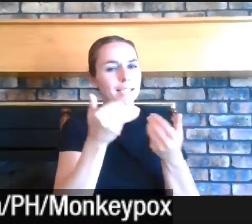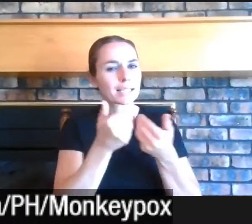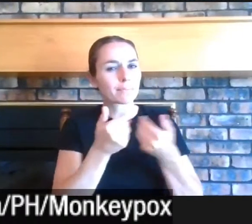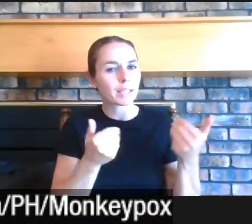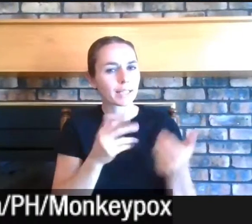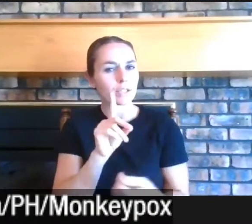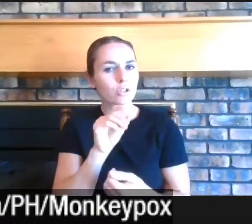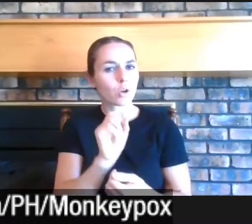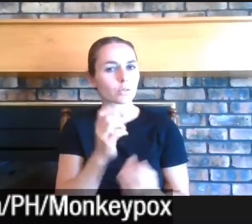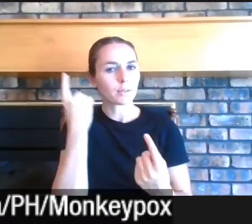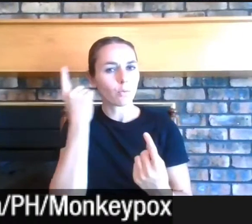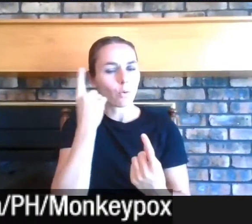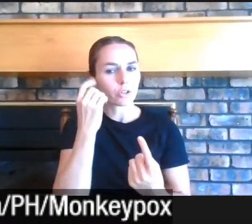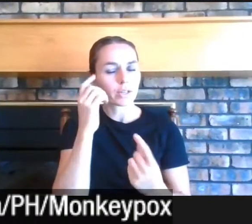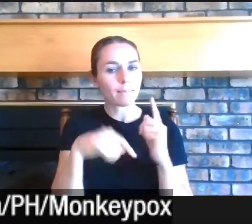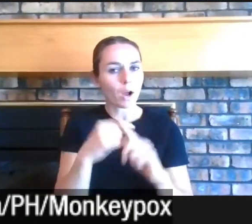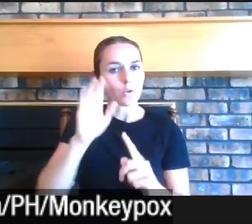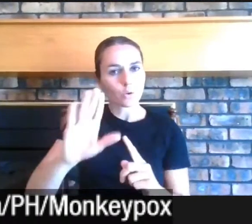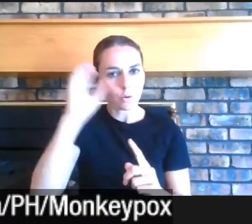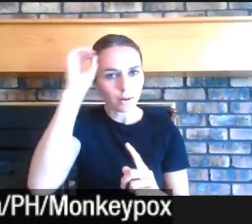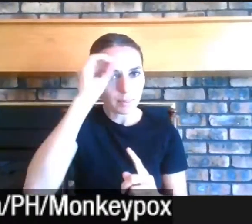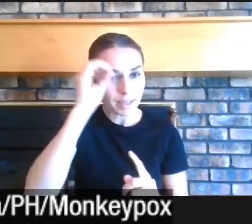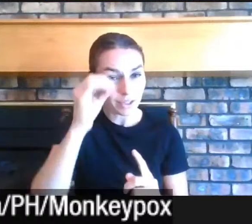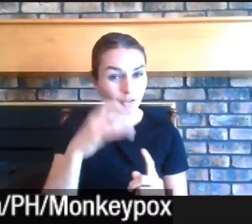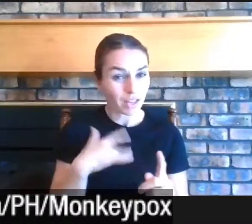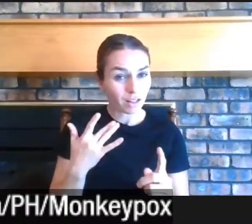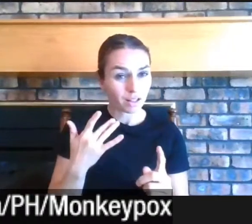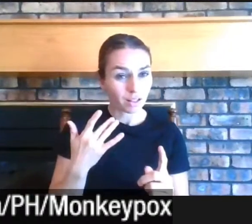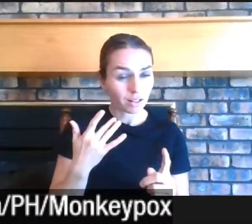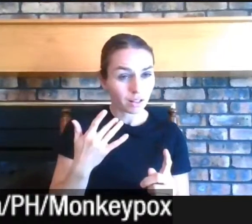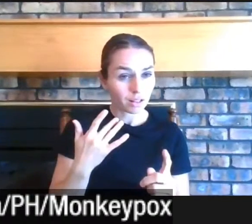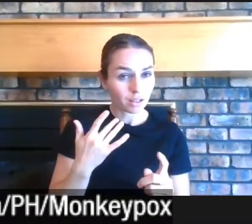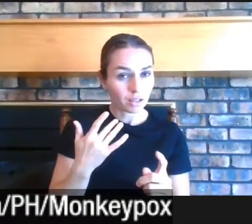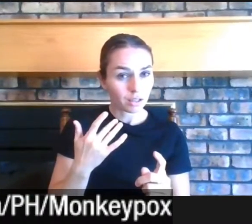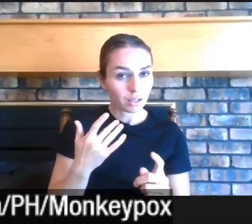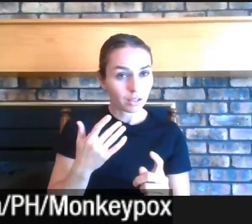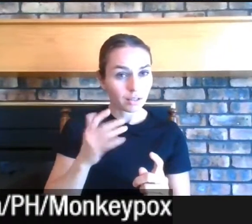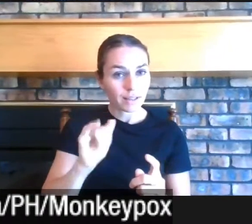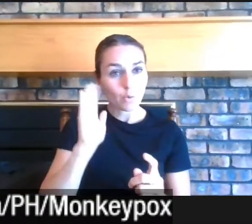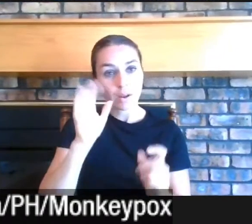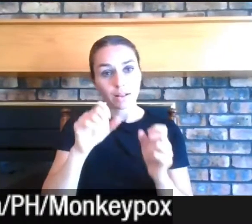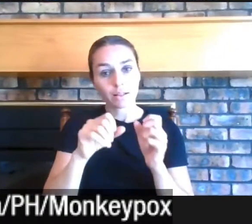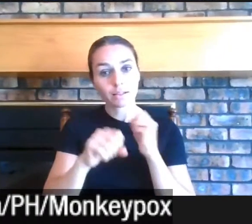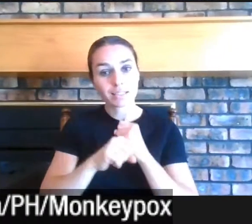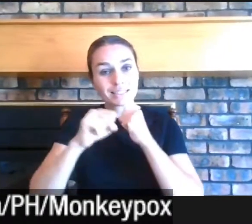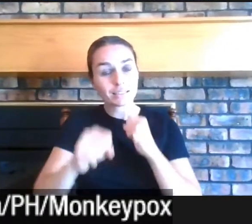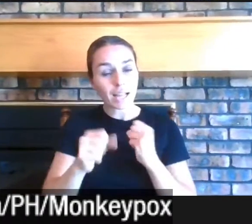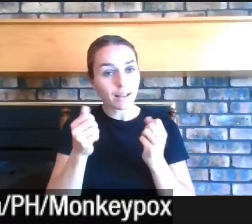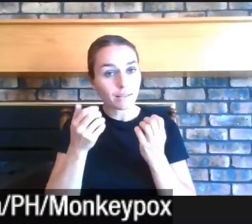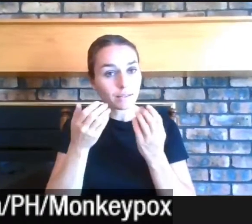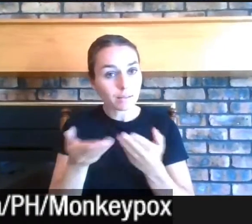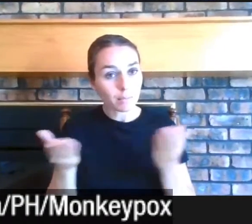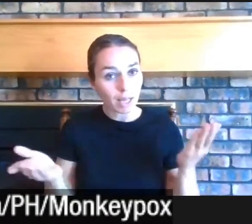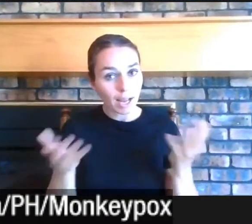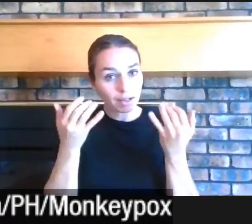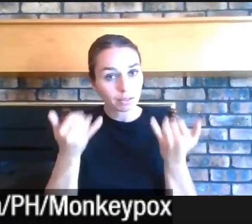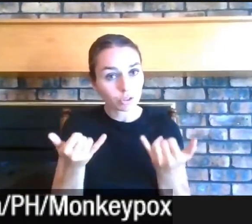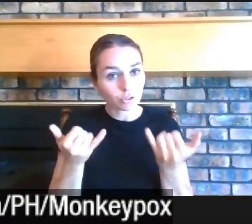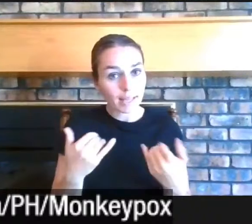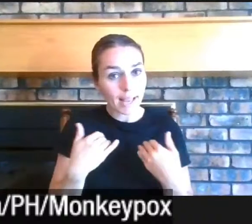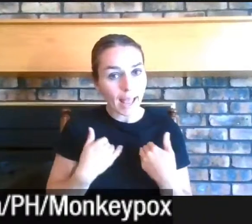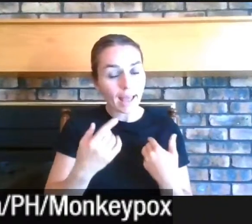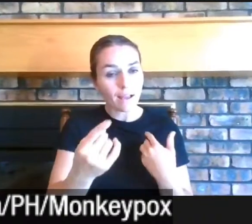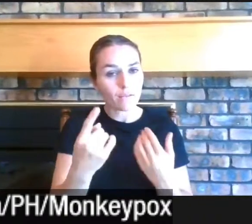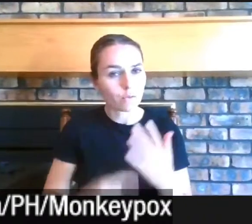stance on that? Yeah, is that something they're considering to extend the supply of vaccine that currently is in your guys'